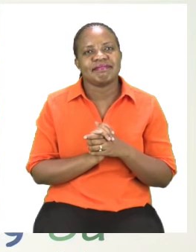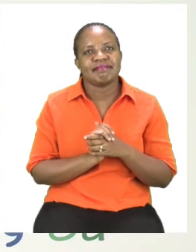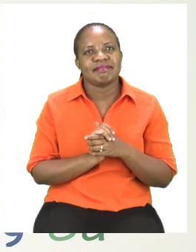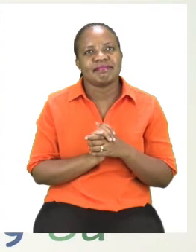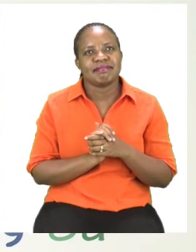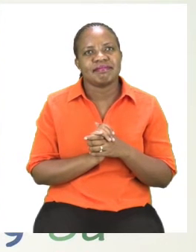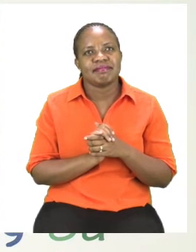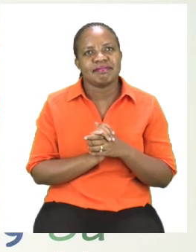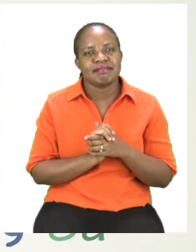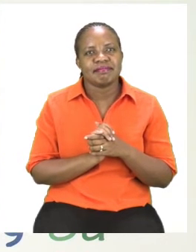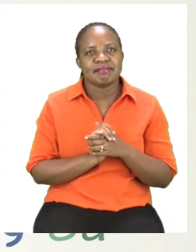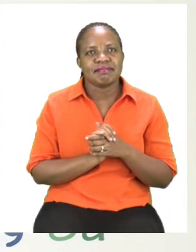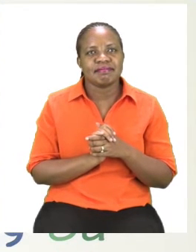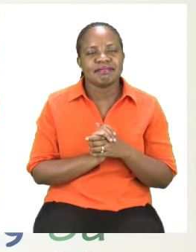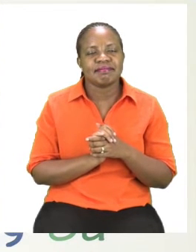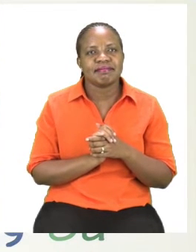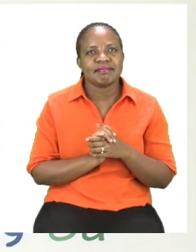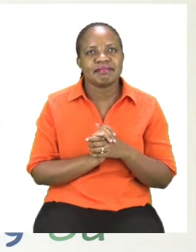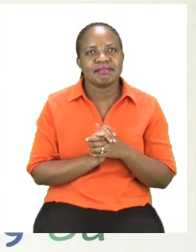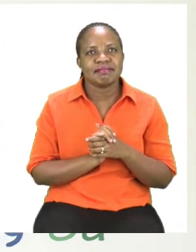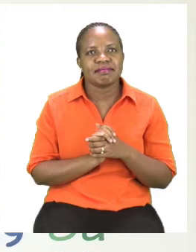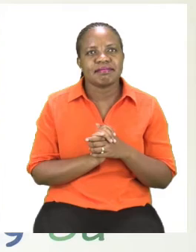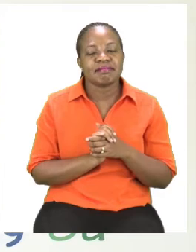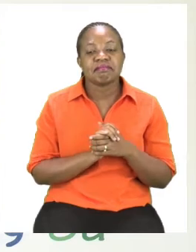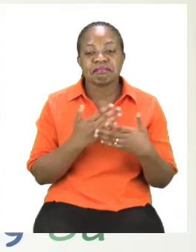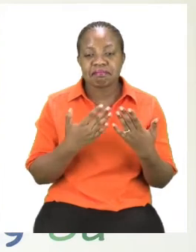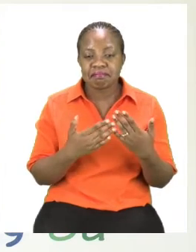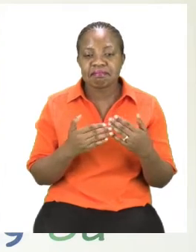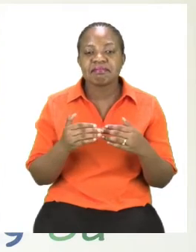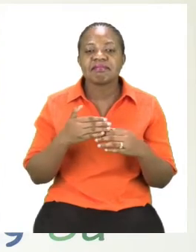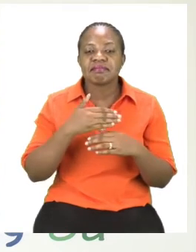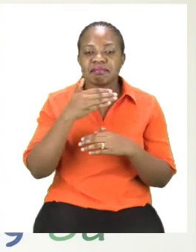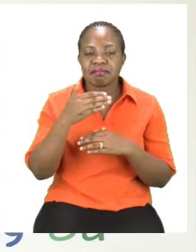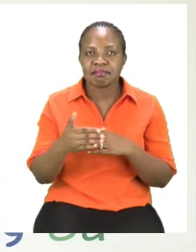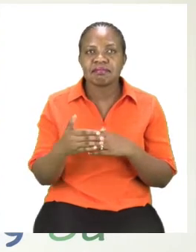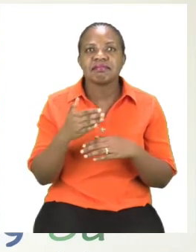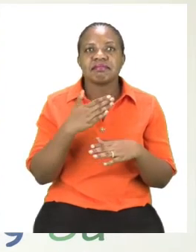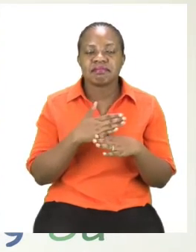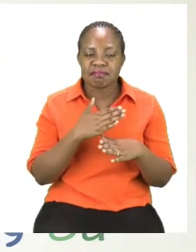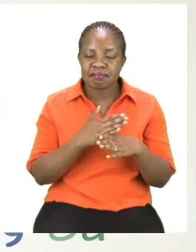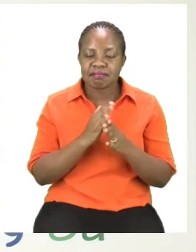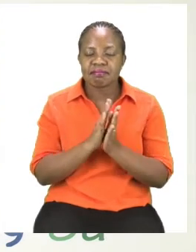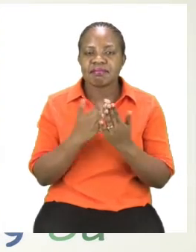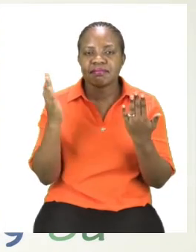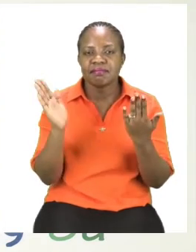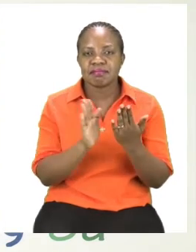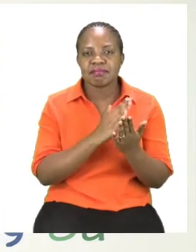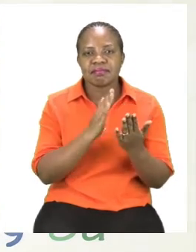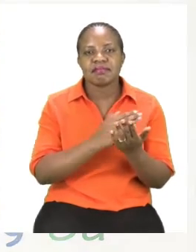But before we actually say, the next exercise is on page